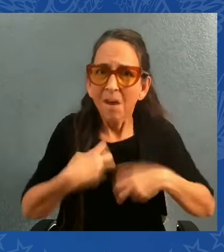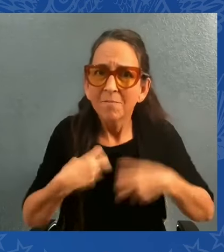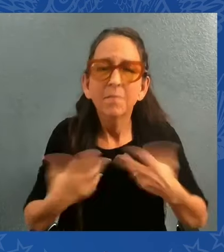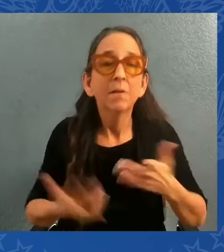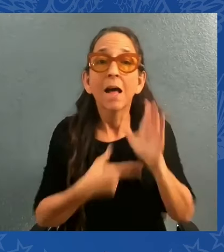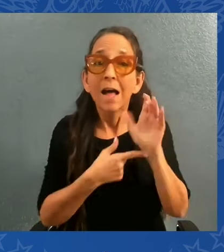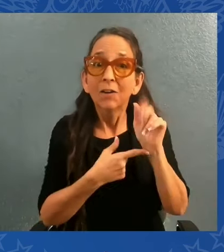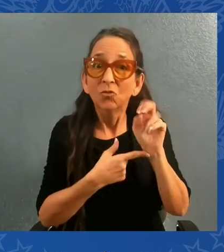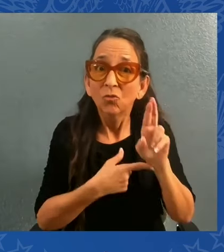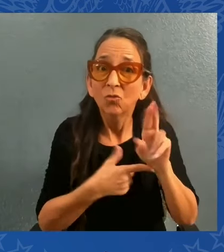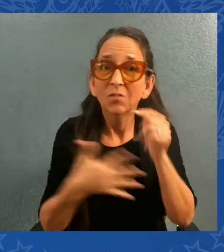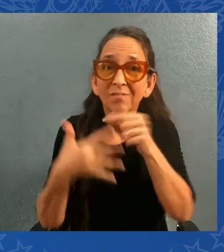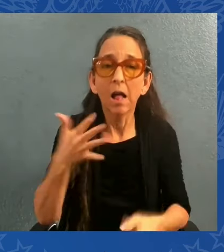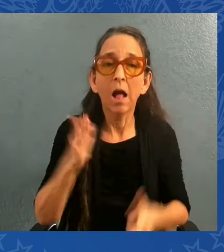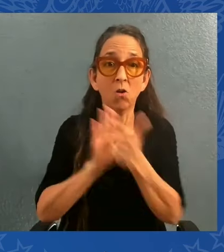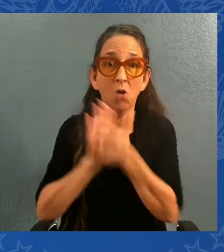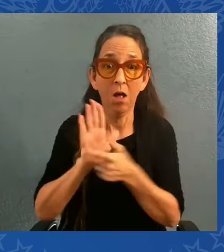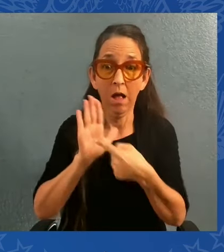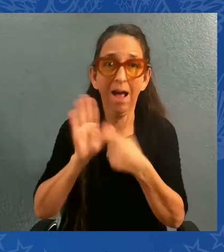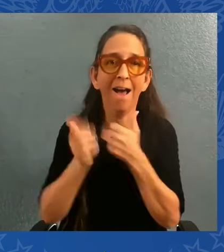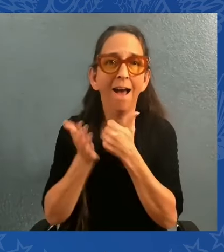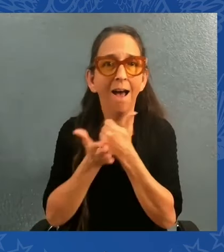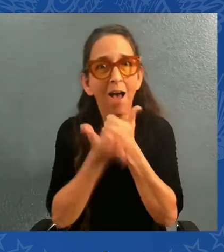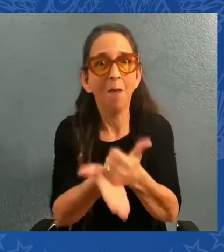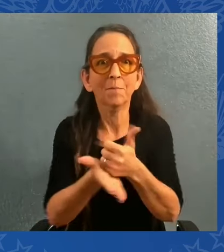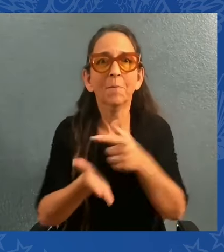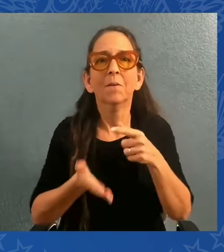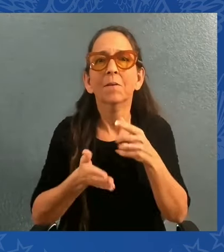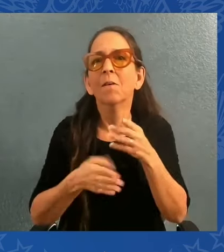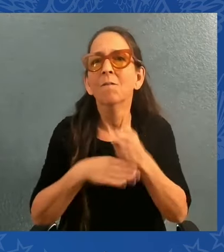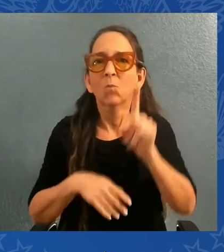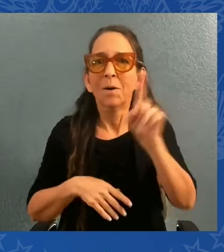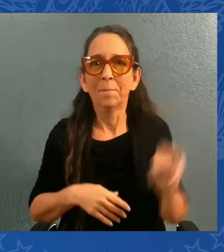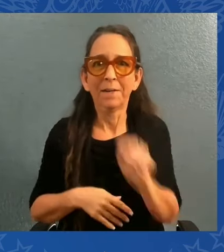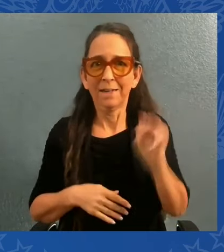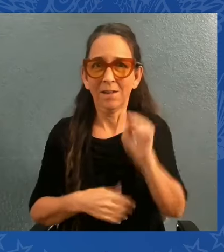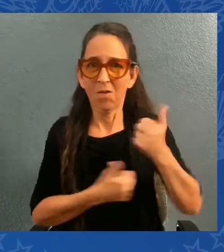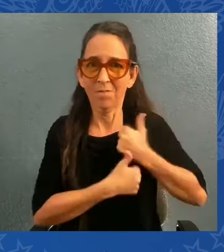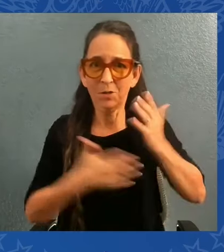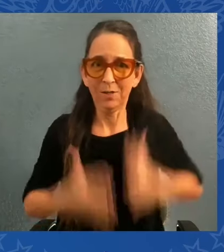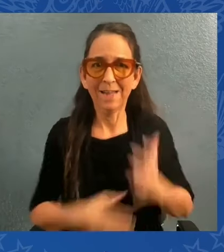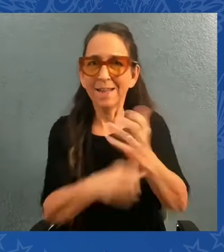1 million veterans and their families get the benefits they deserve. They deserve those benefits.